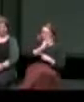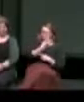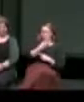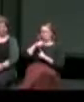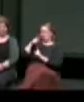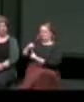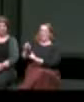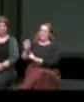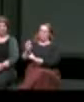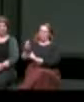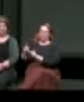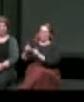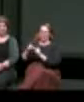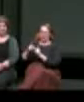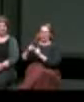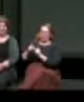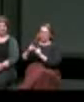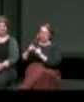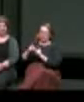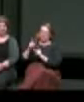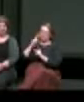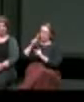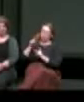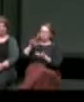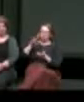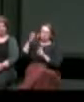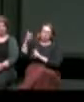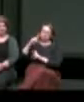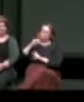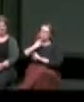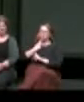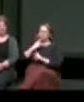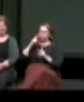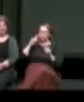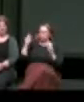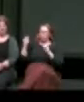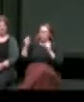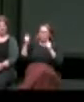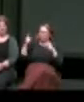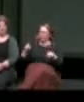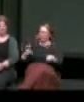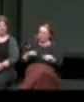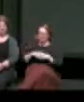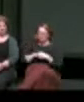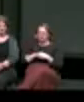as an emergency overflow in those like catastrophic storm events.